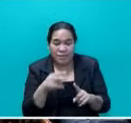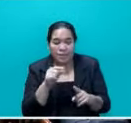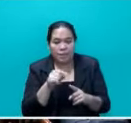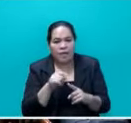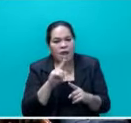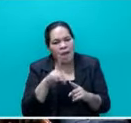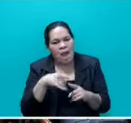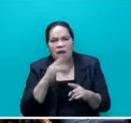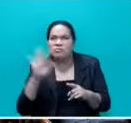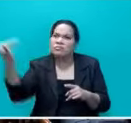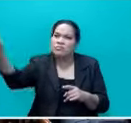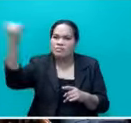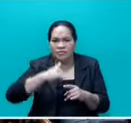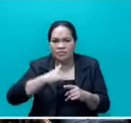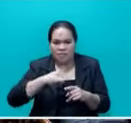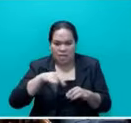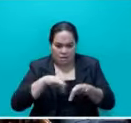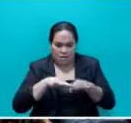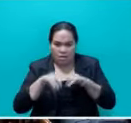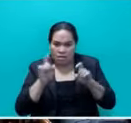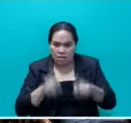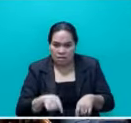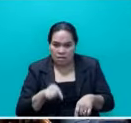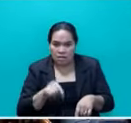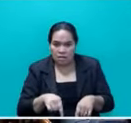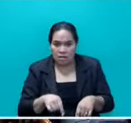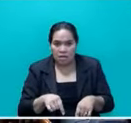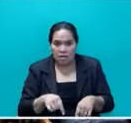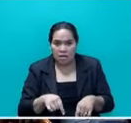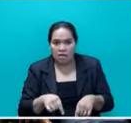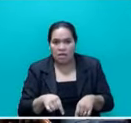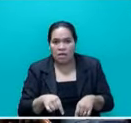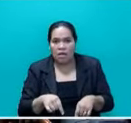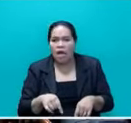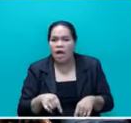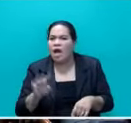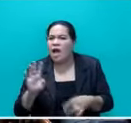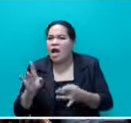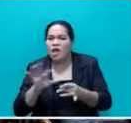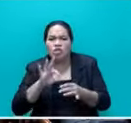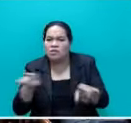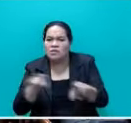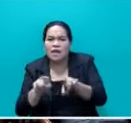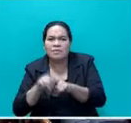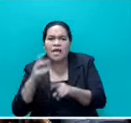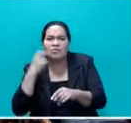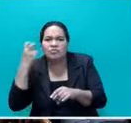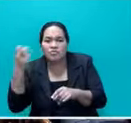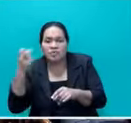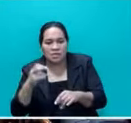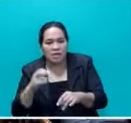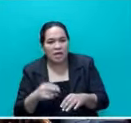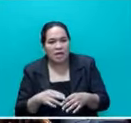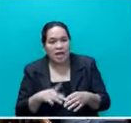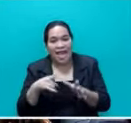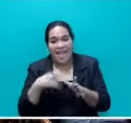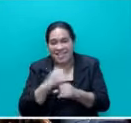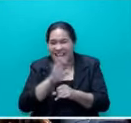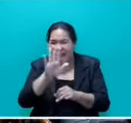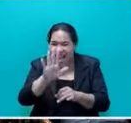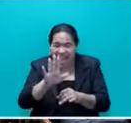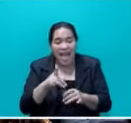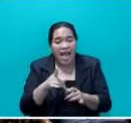in Fiji. That doesn't include a tourist who just come here for 2 days or 3 days and back. Because the tourist does not reside in Fiji. That's the